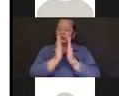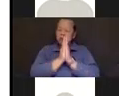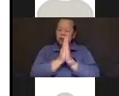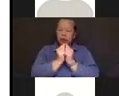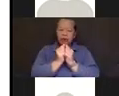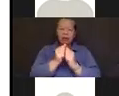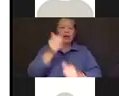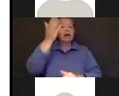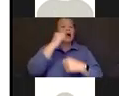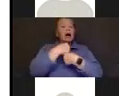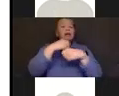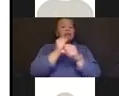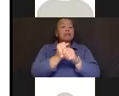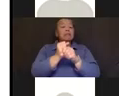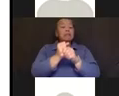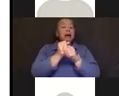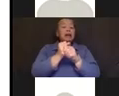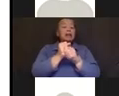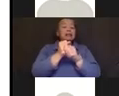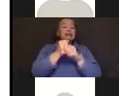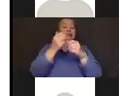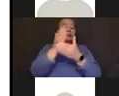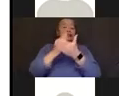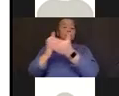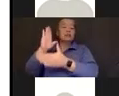God, make us instruments of your justice.